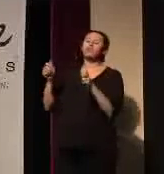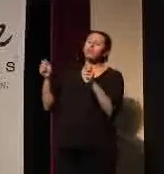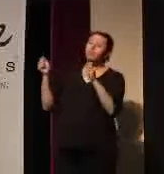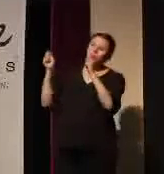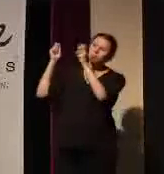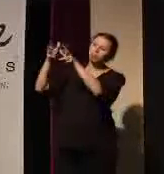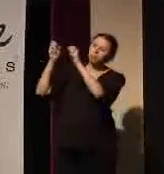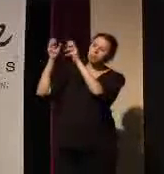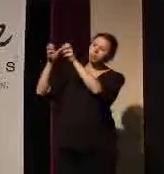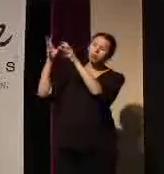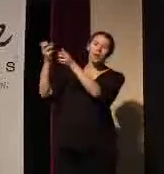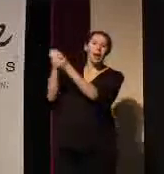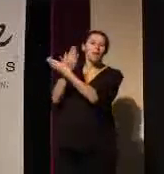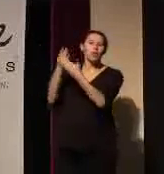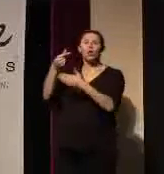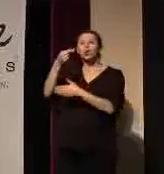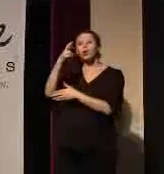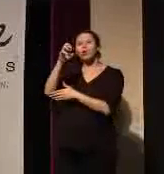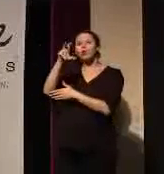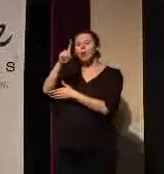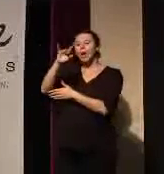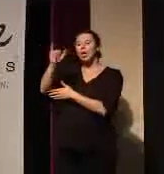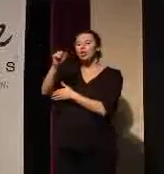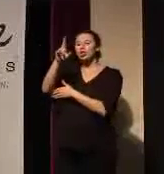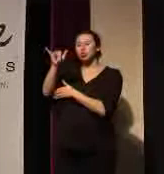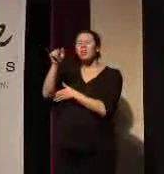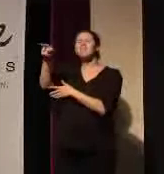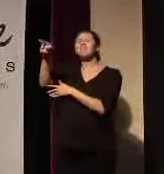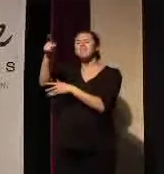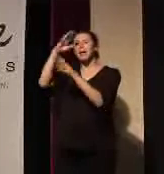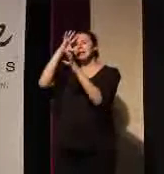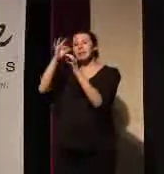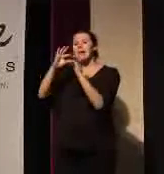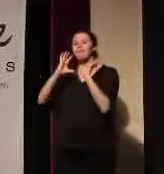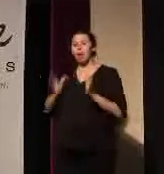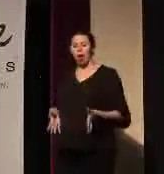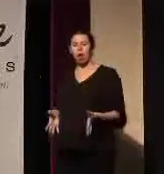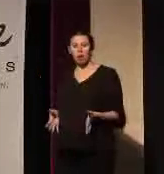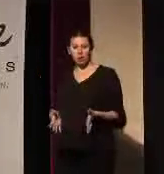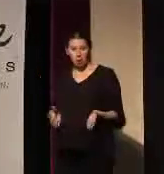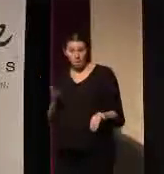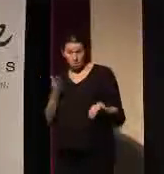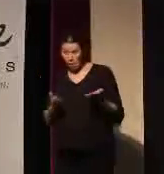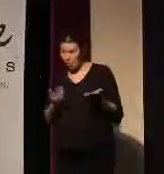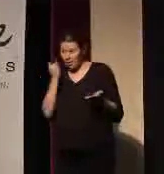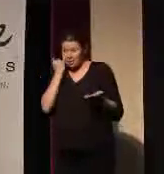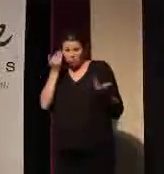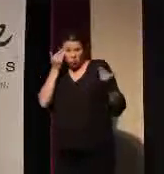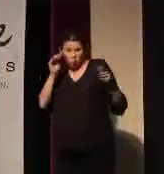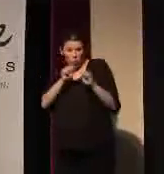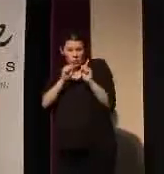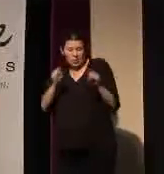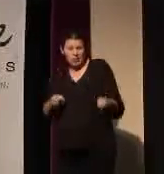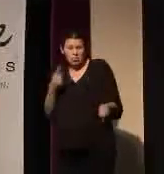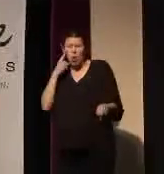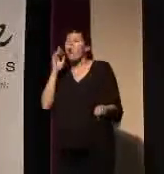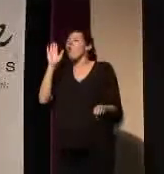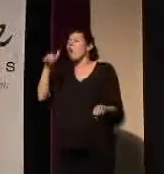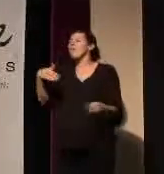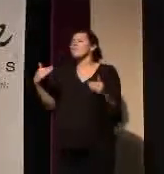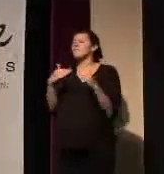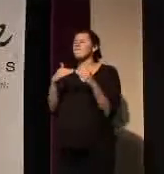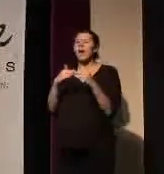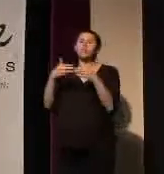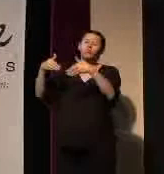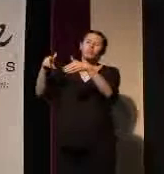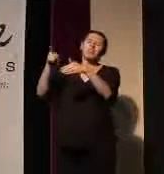and we're going to let them decide. Now, that may sound, for those who are not familiar with the system, like, you know, it sounds fair, we're going to put it all out there, let